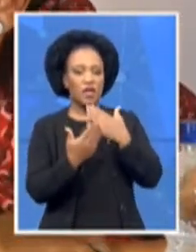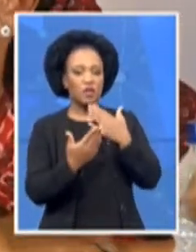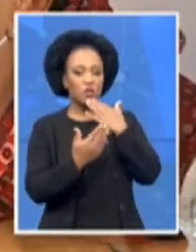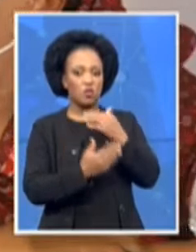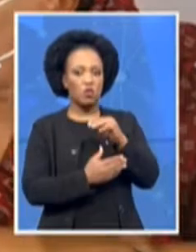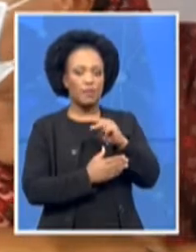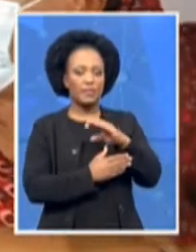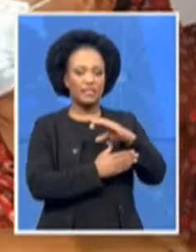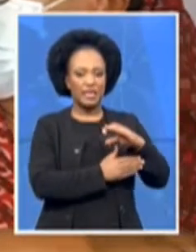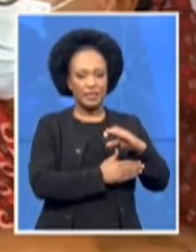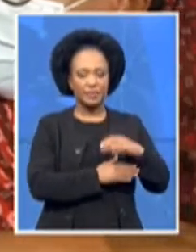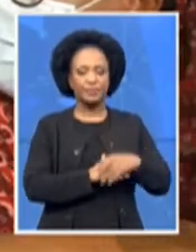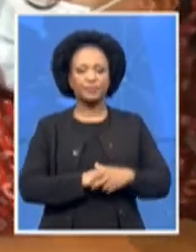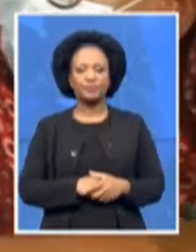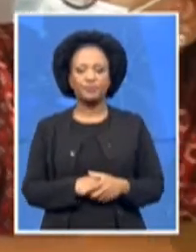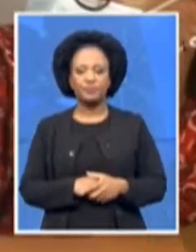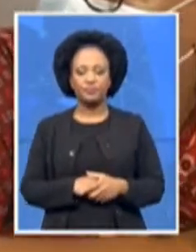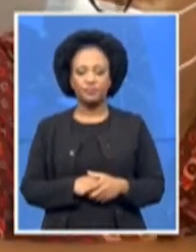Premier.